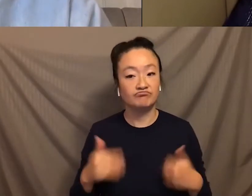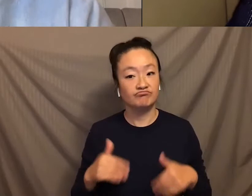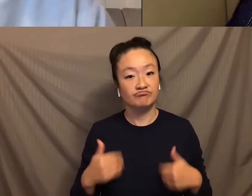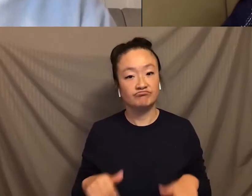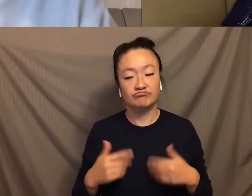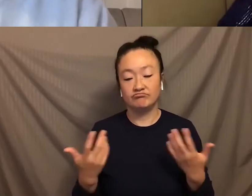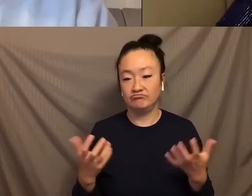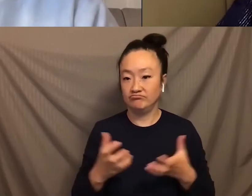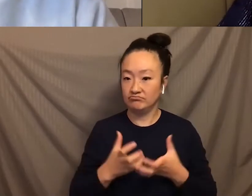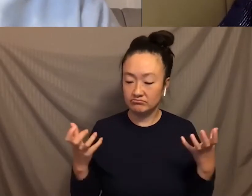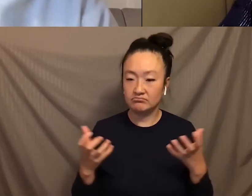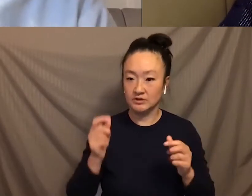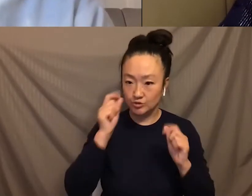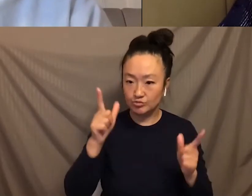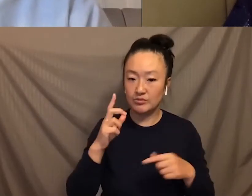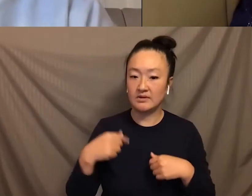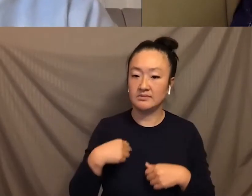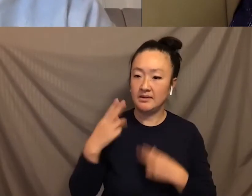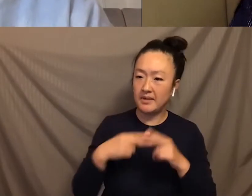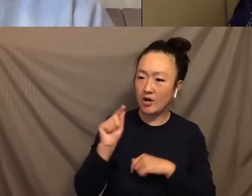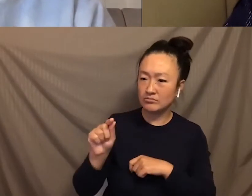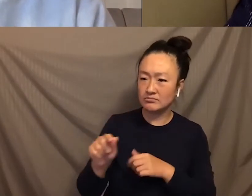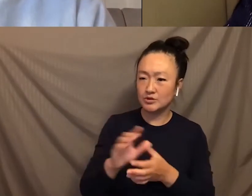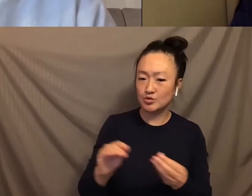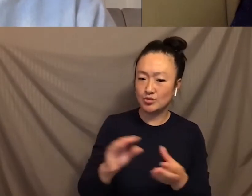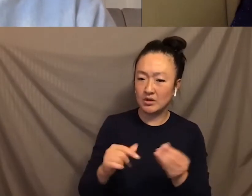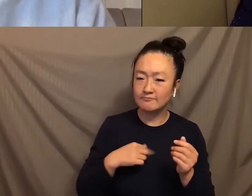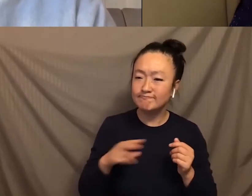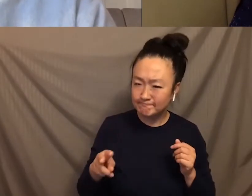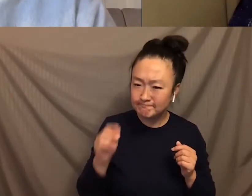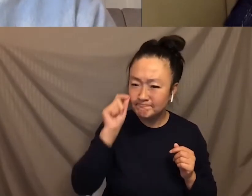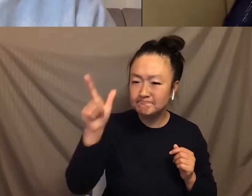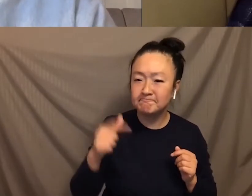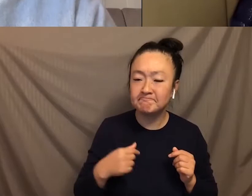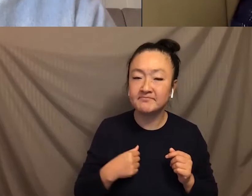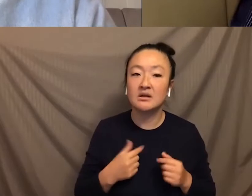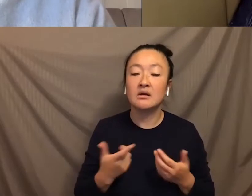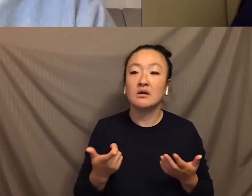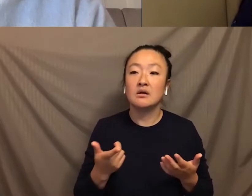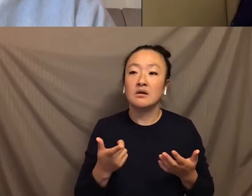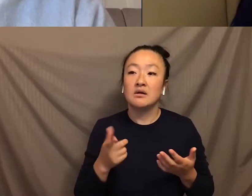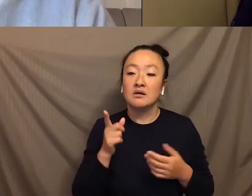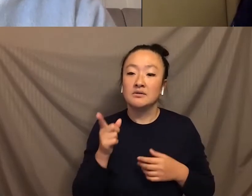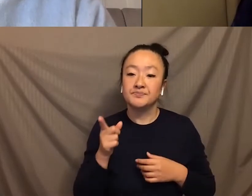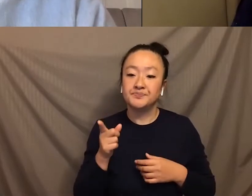there's a lot that surprised me about her story. I think that I think that the speed with